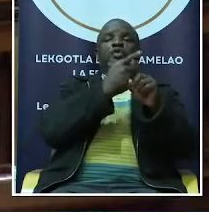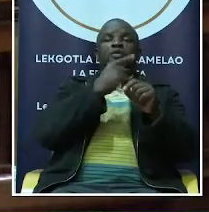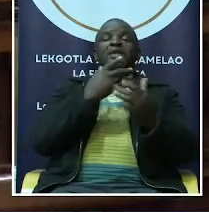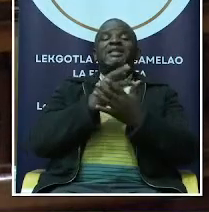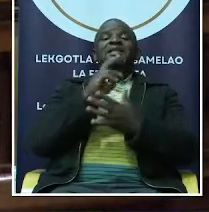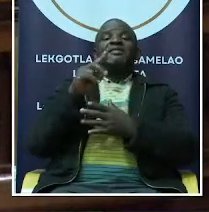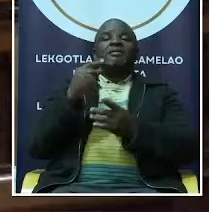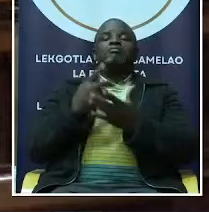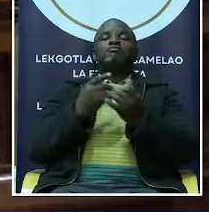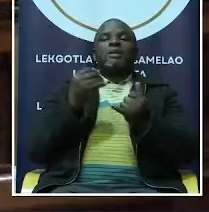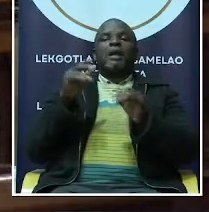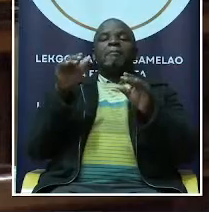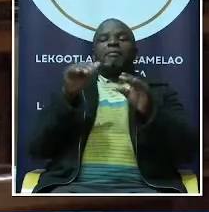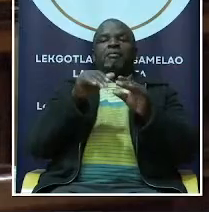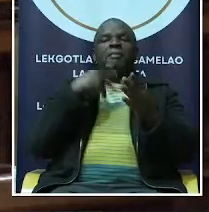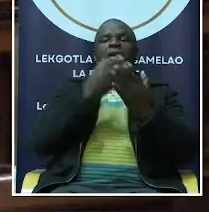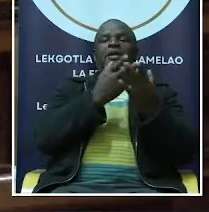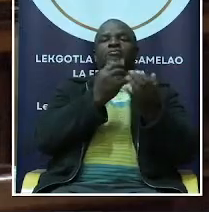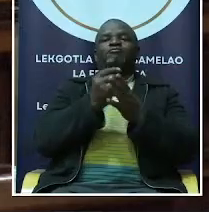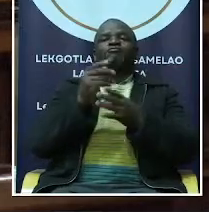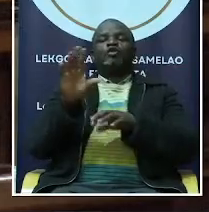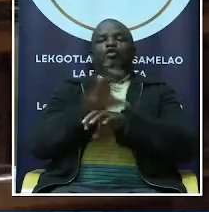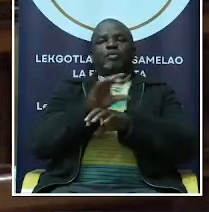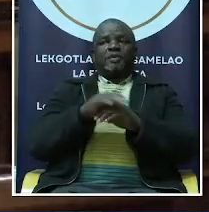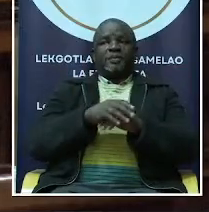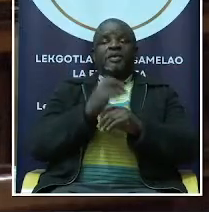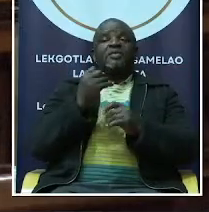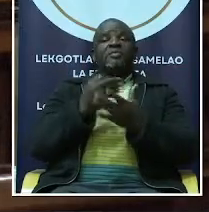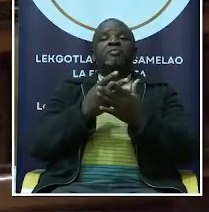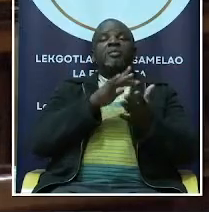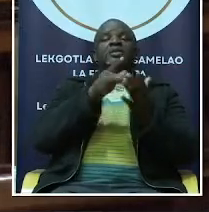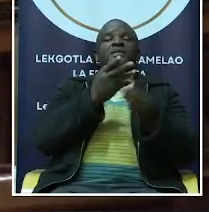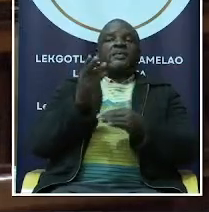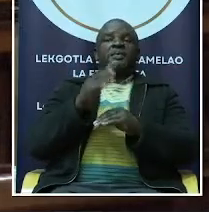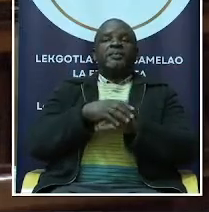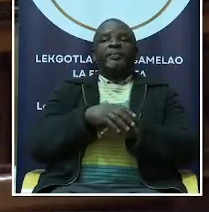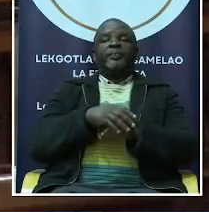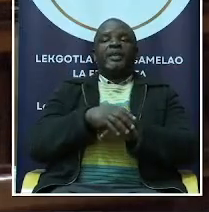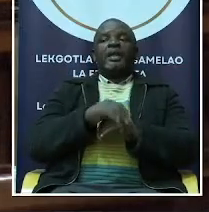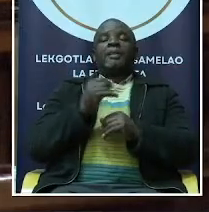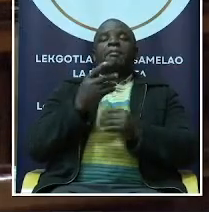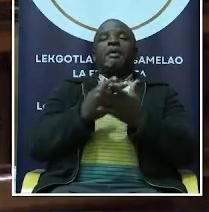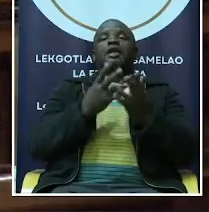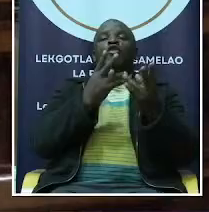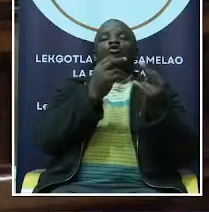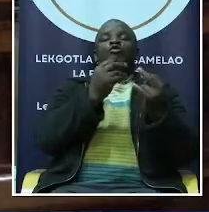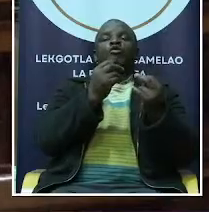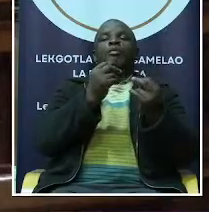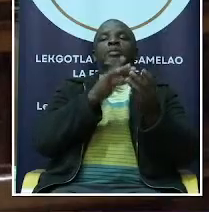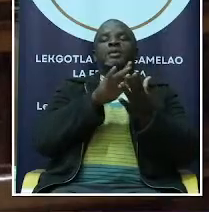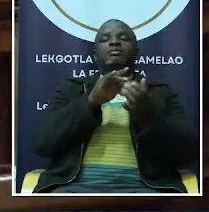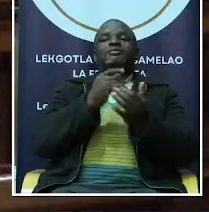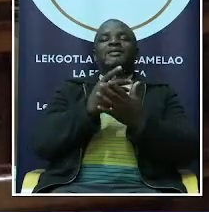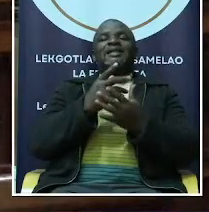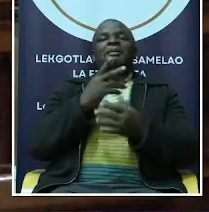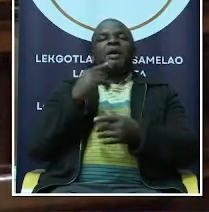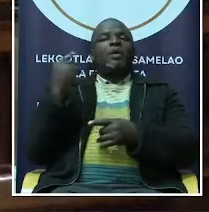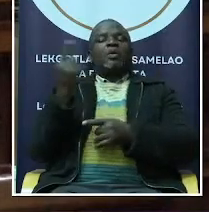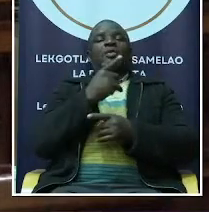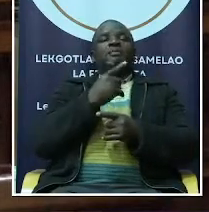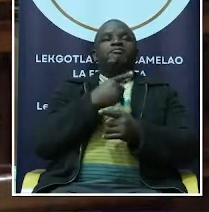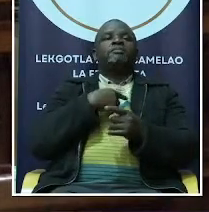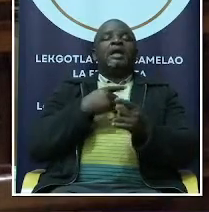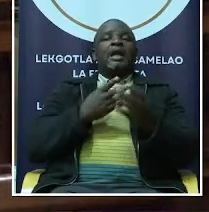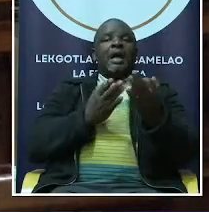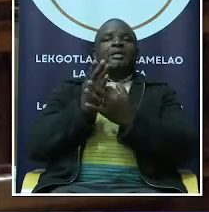can submit our CVs online to the DPSA whenever there are vacancies. But now the new issue is that we don't all have